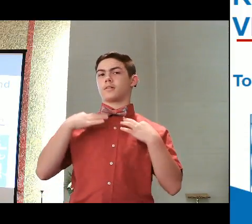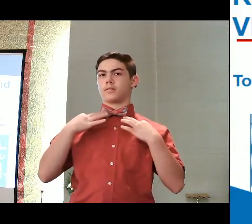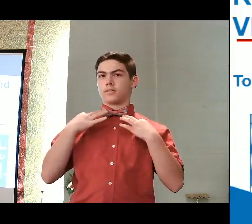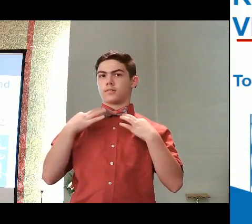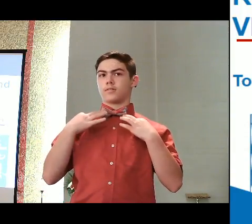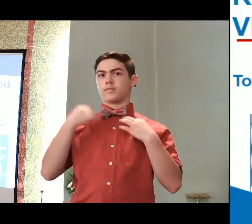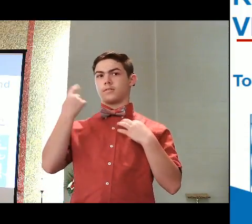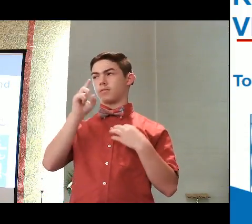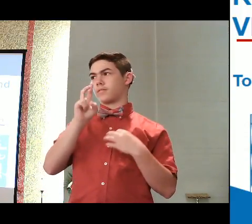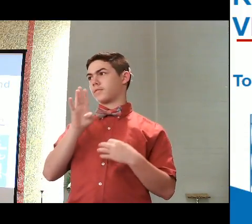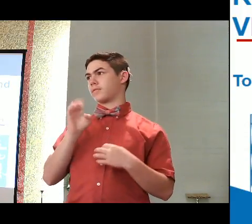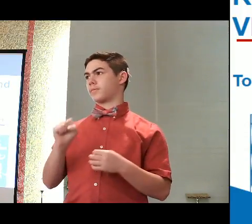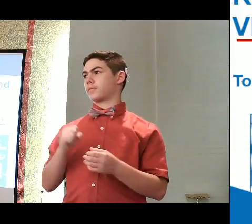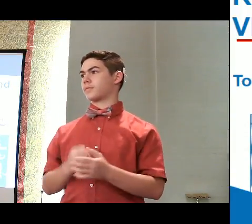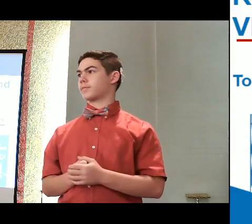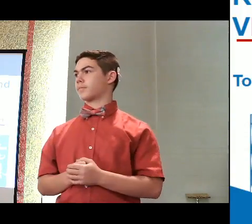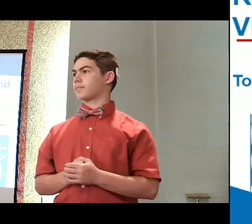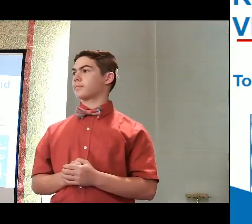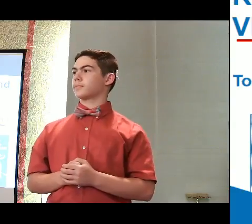So the brothers can get everything squared away and set up.